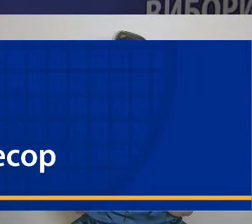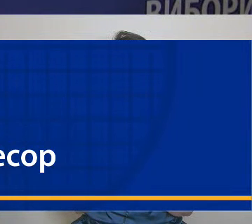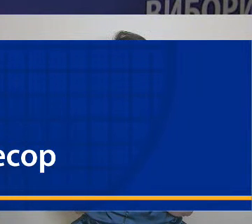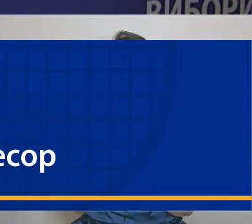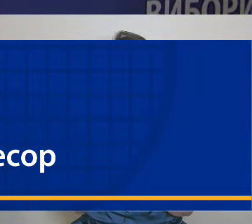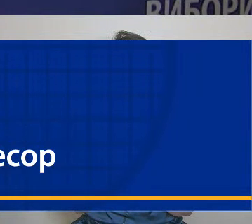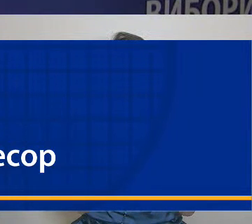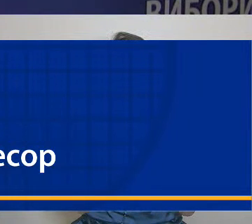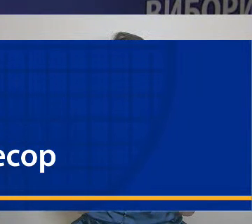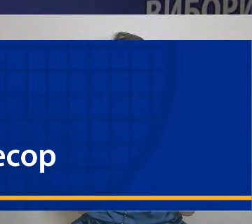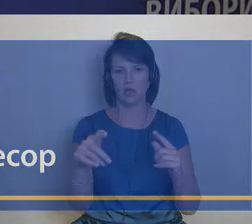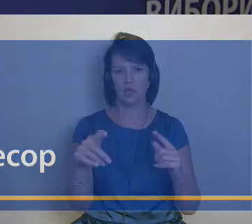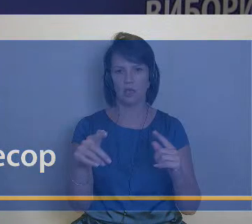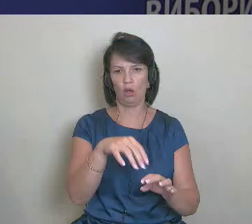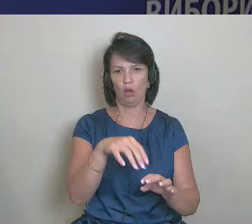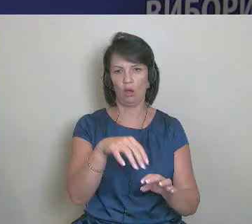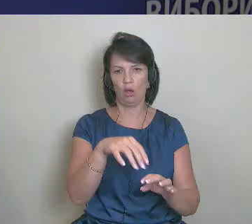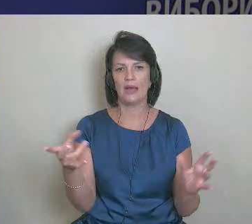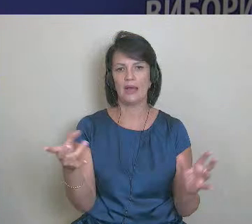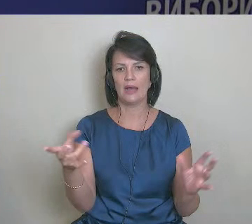the part of these communities